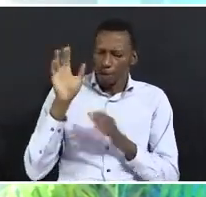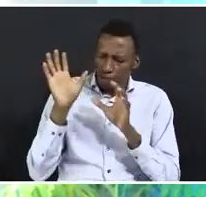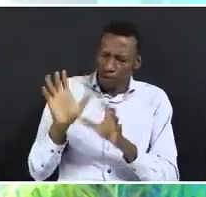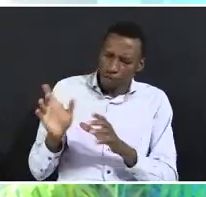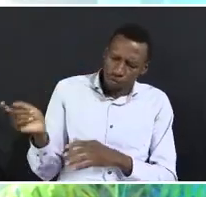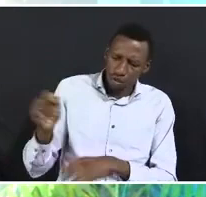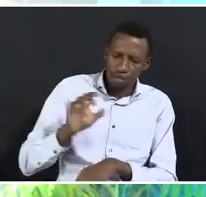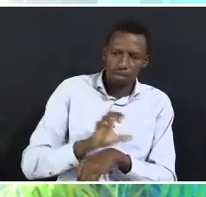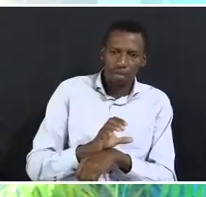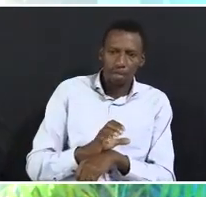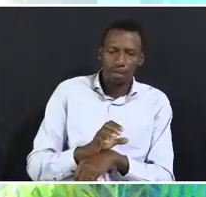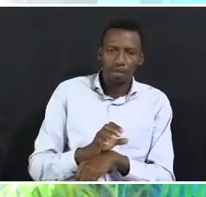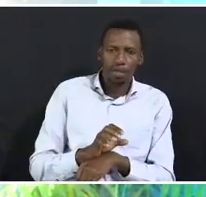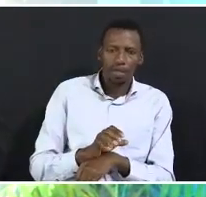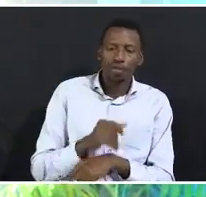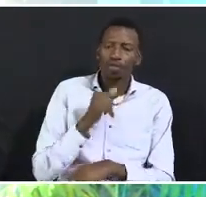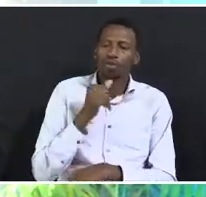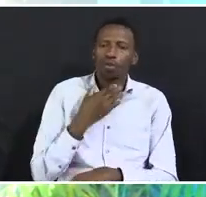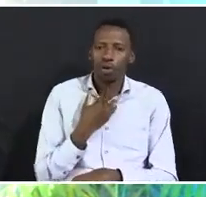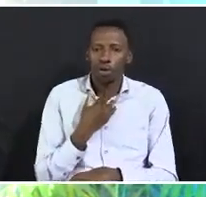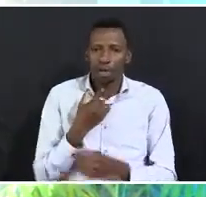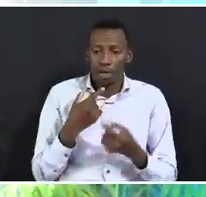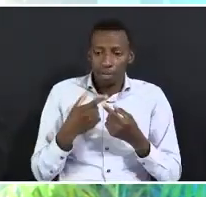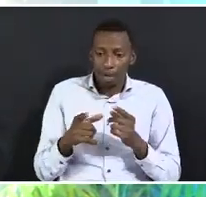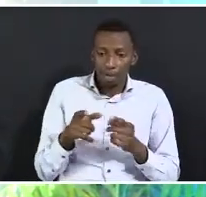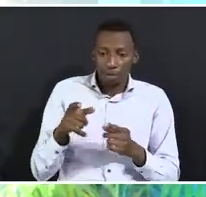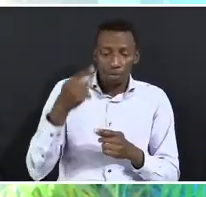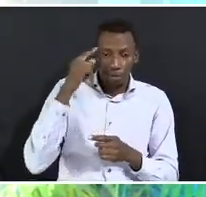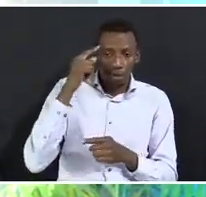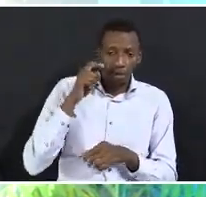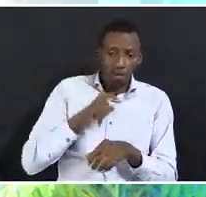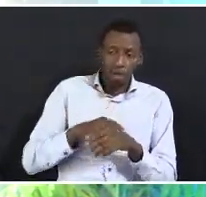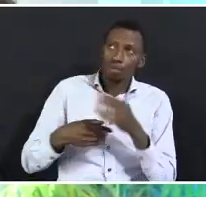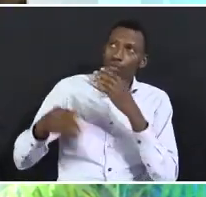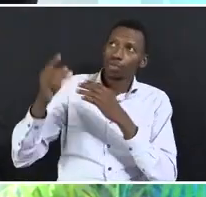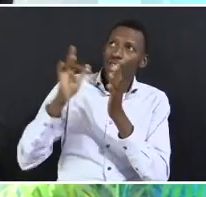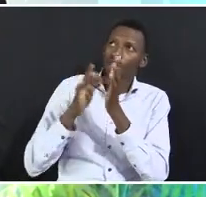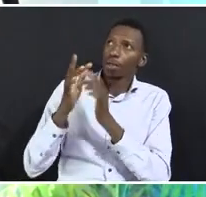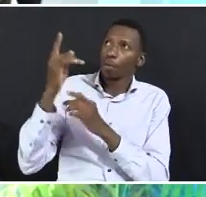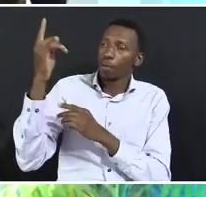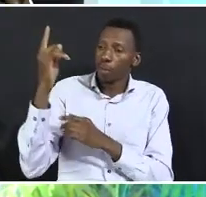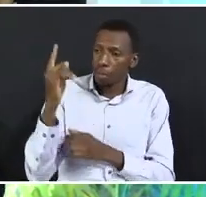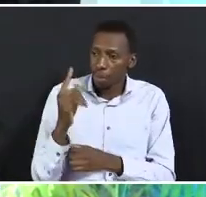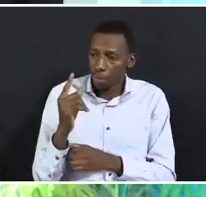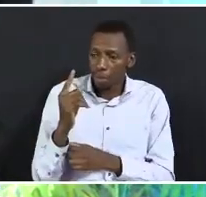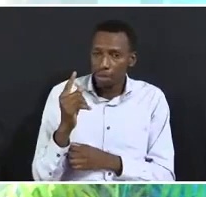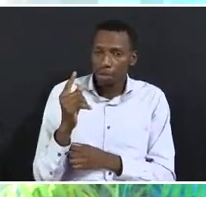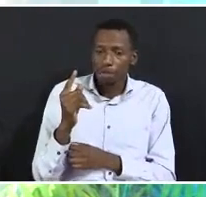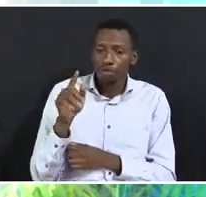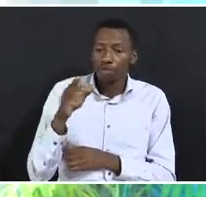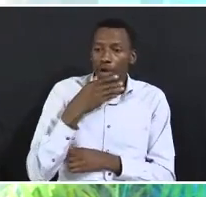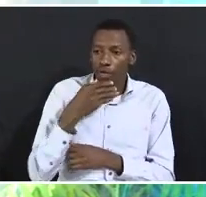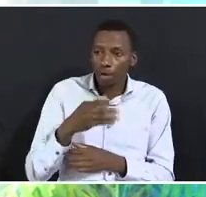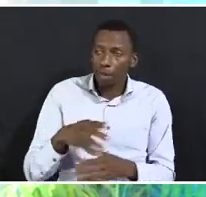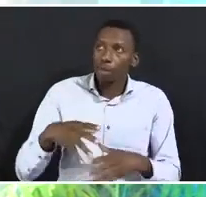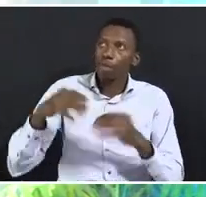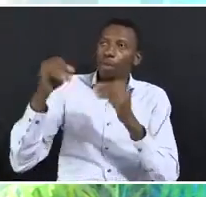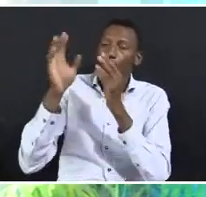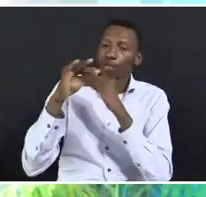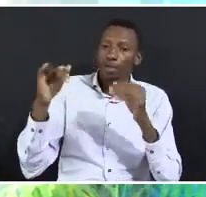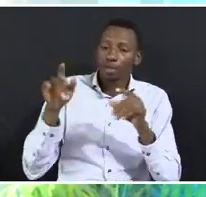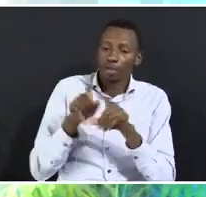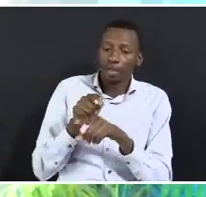that when the trumpet will sound, when your father will be going up, you will also go up because of your father. Character is